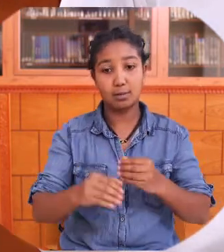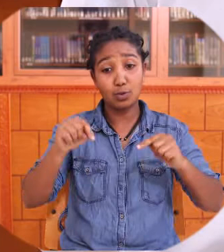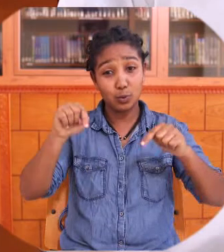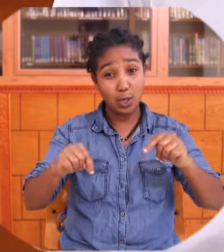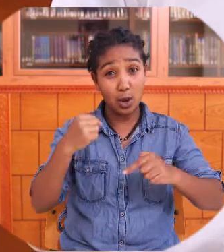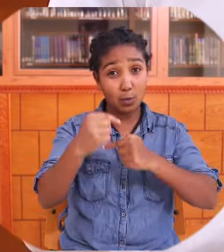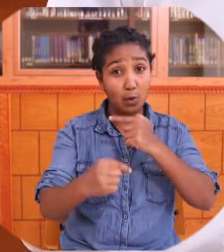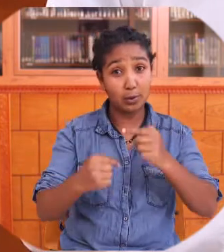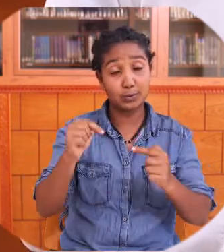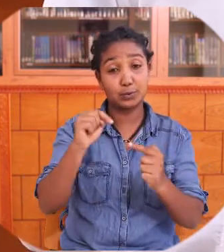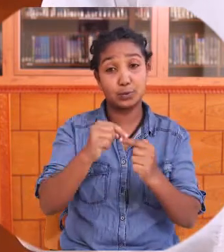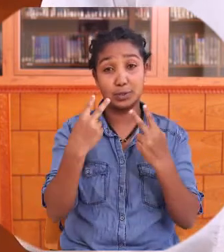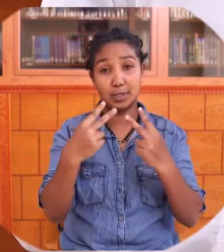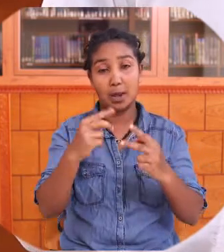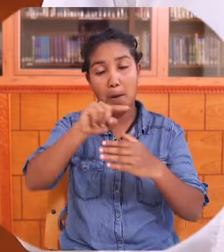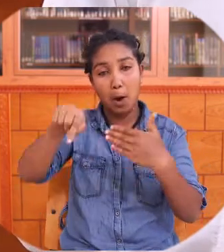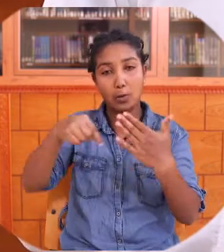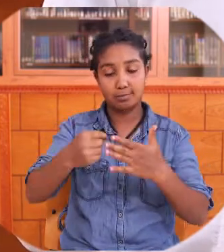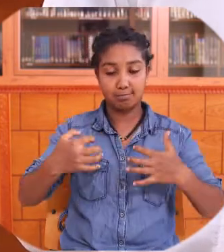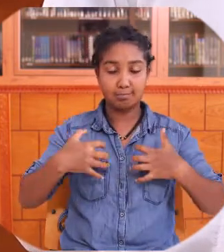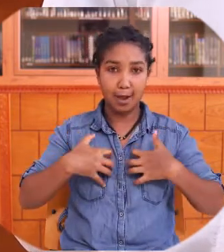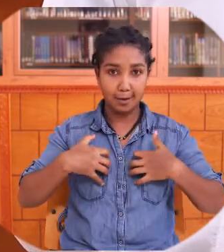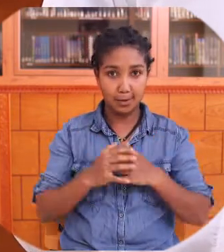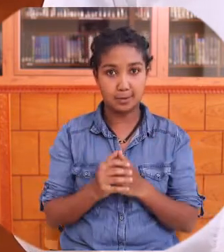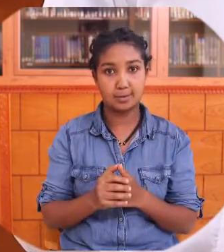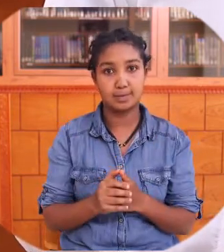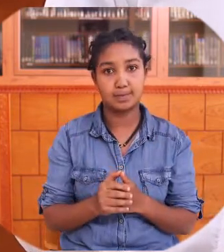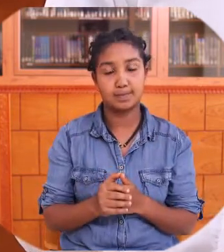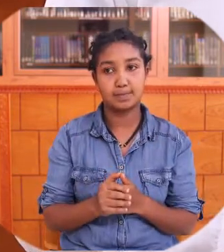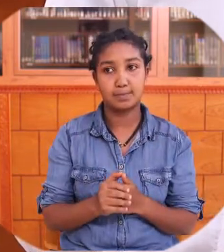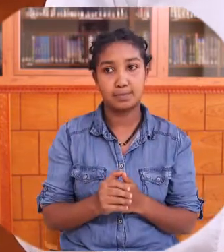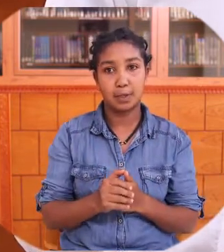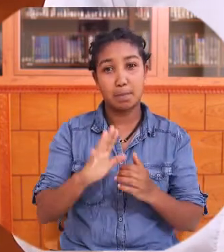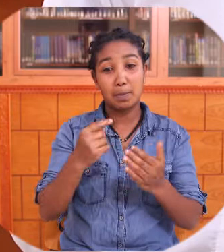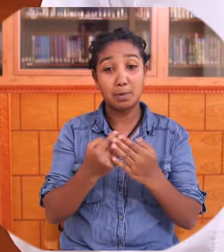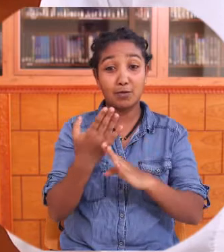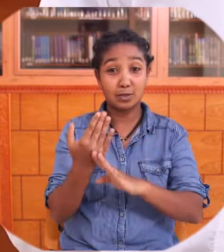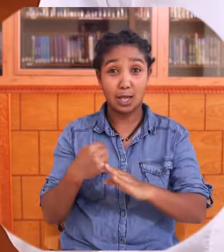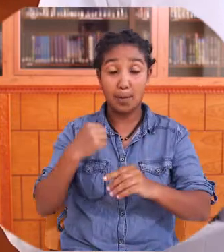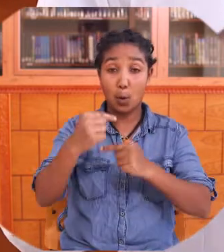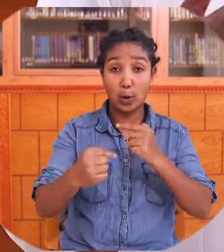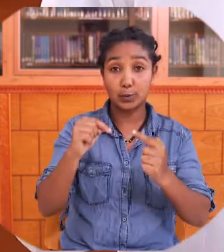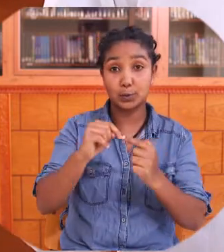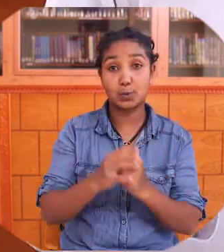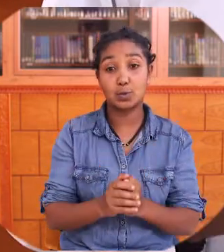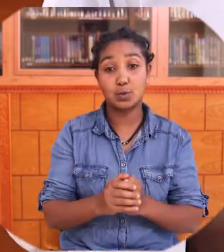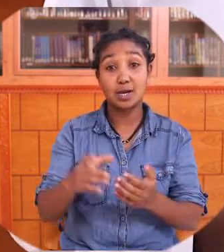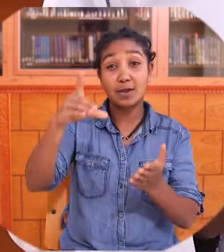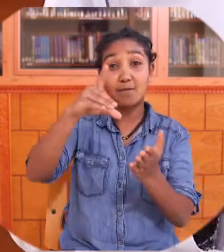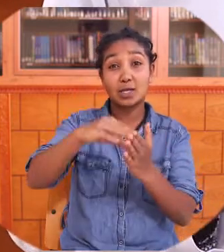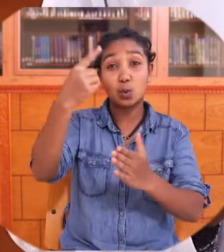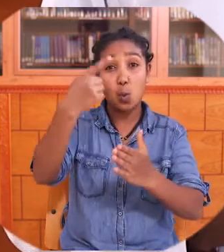Today we are going to see about animals. Maybe before that I'm going to revise